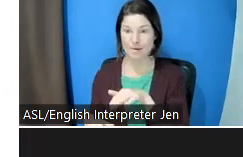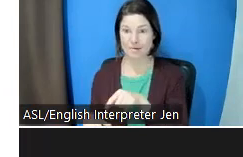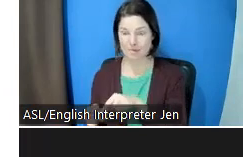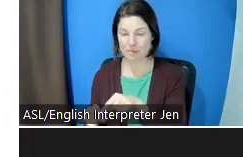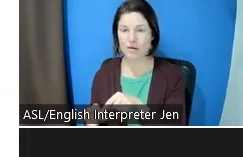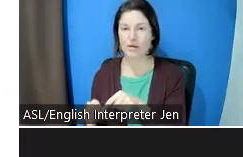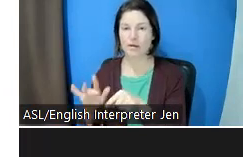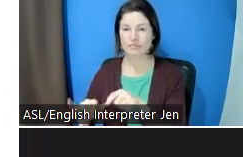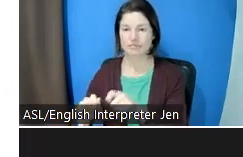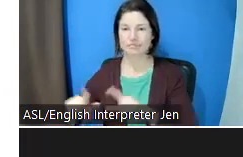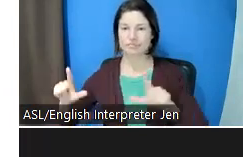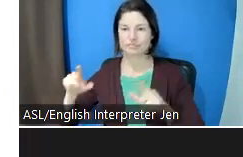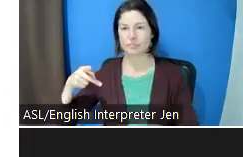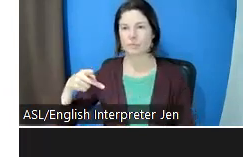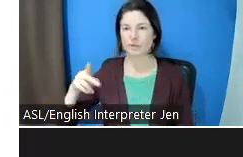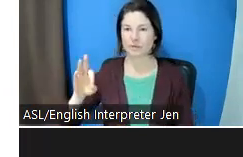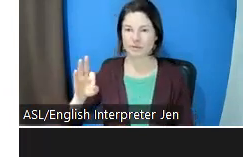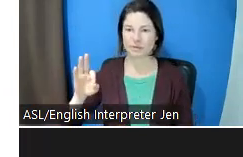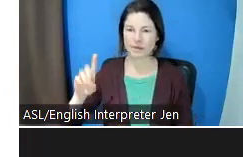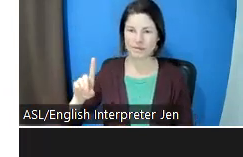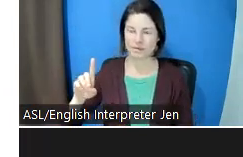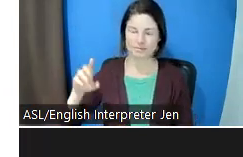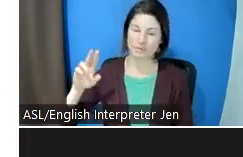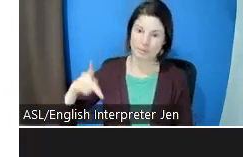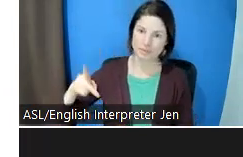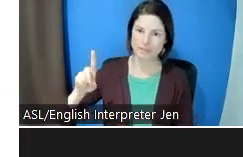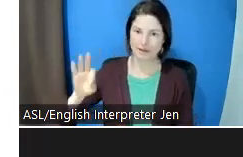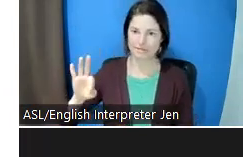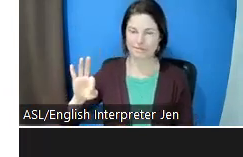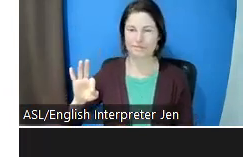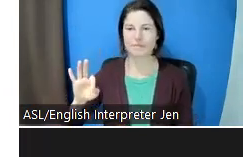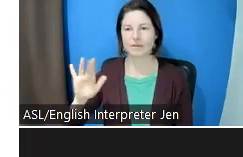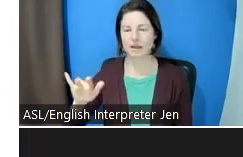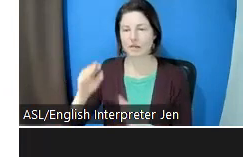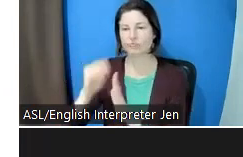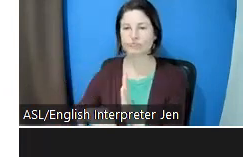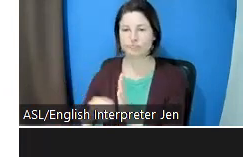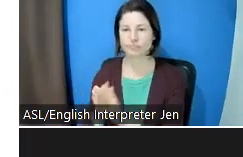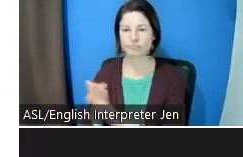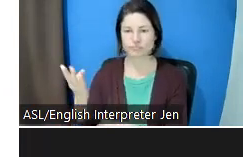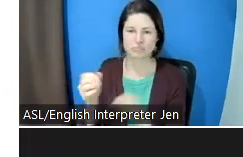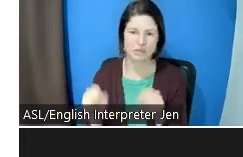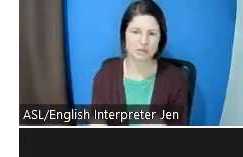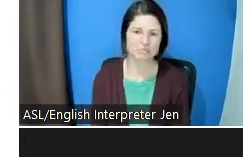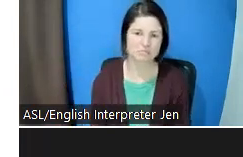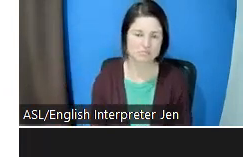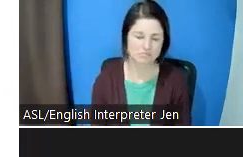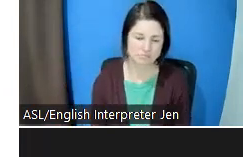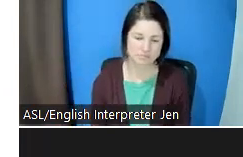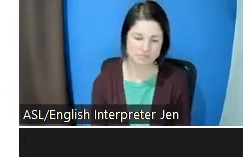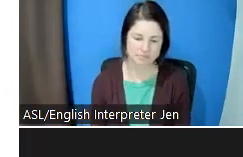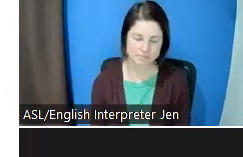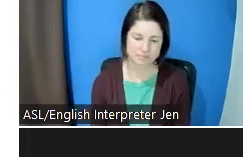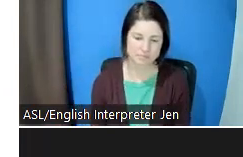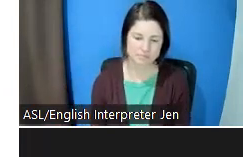PDF version of the application that you can fill out and submit, and we'll have some information on how to submit